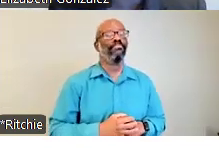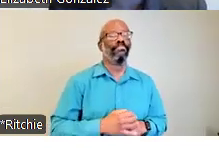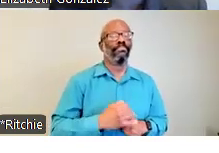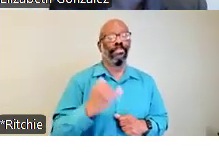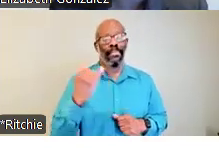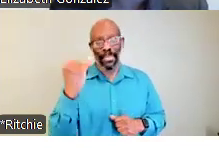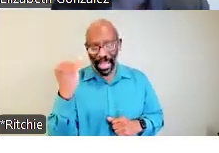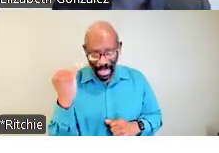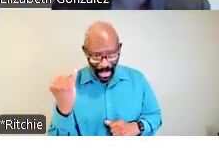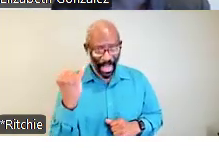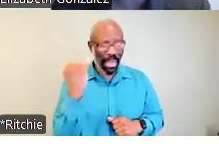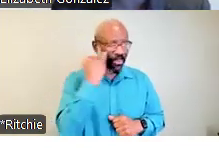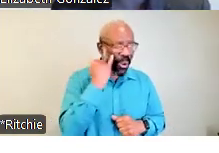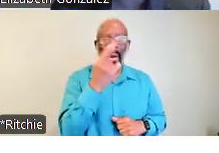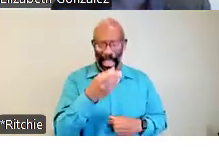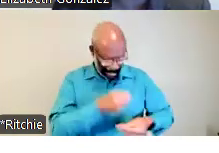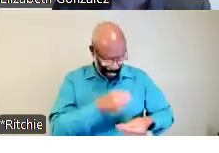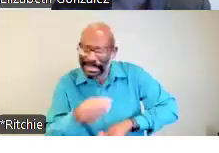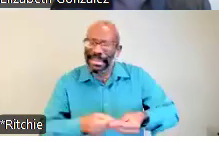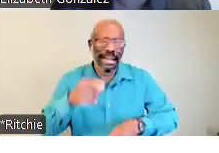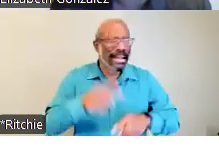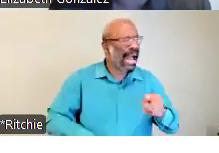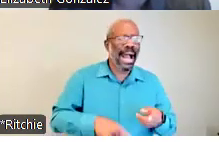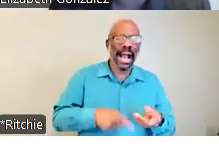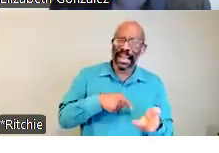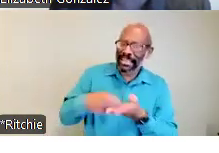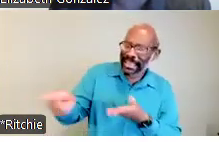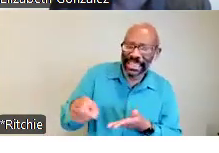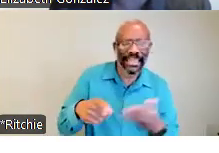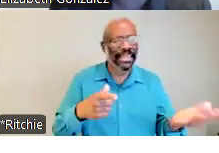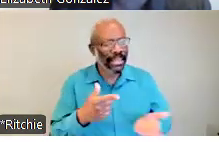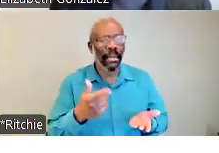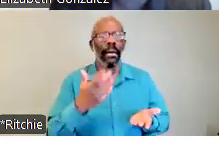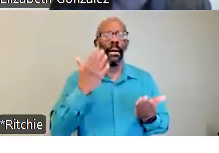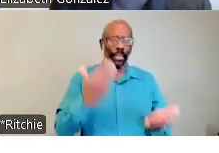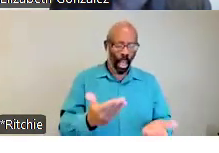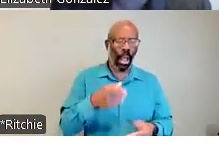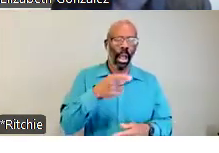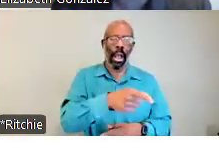not going to help you with whatever goal you might have.